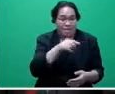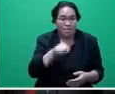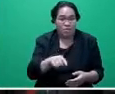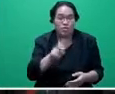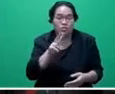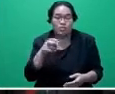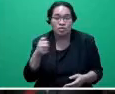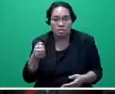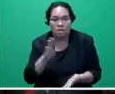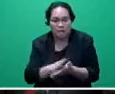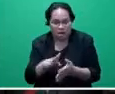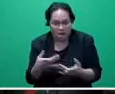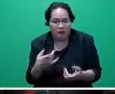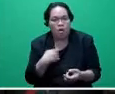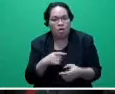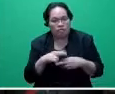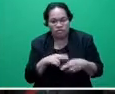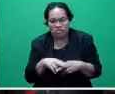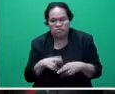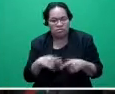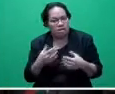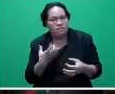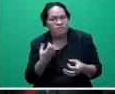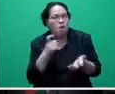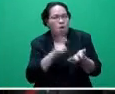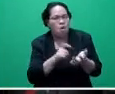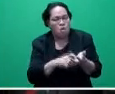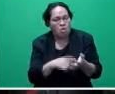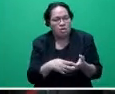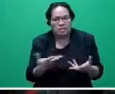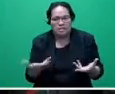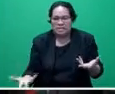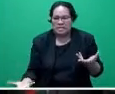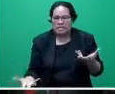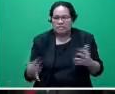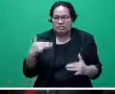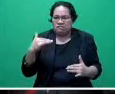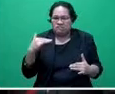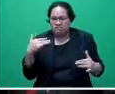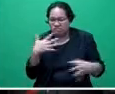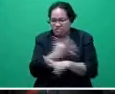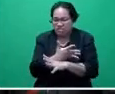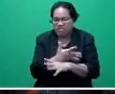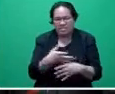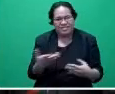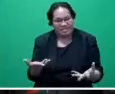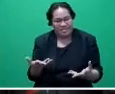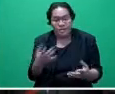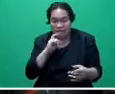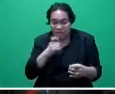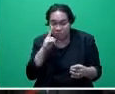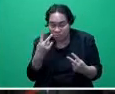8.26 billion debt today. What is happening here, Honourable Prime Minister? If that commitment was the same as in the 7th